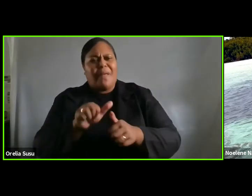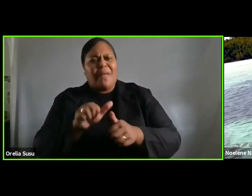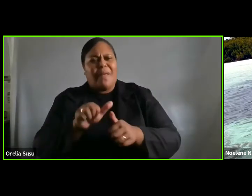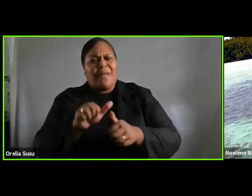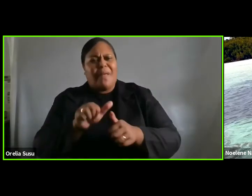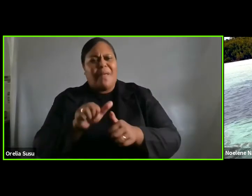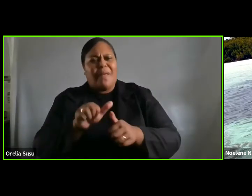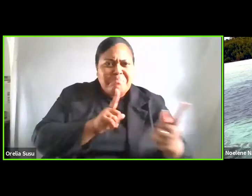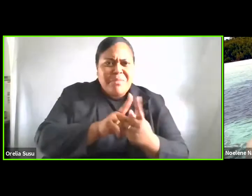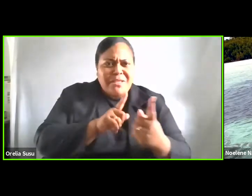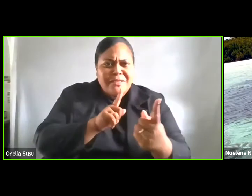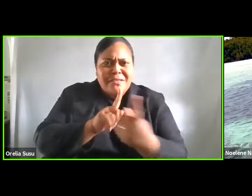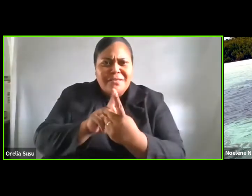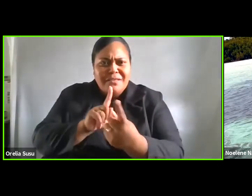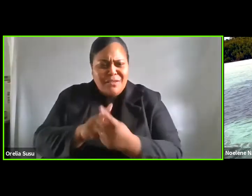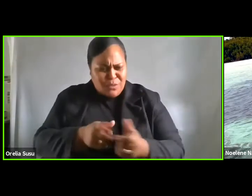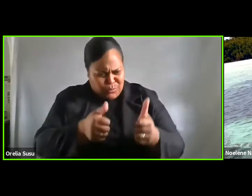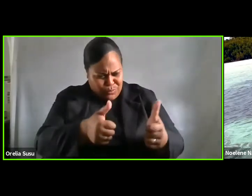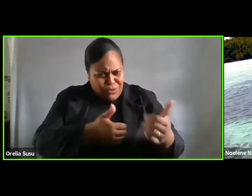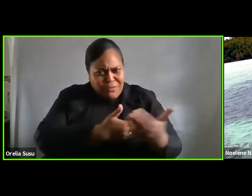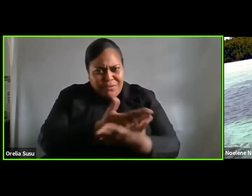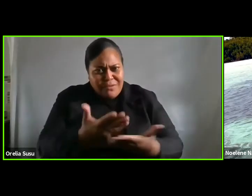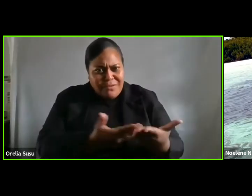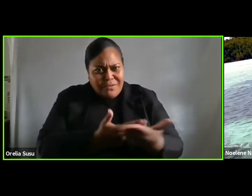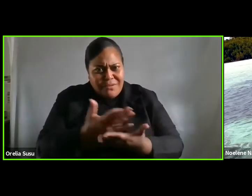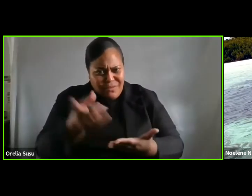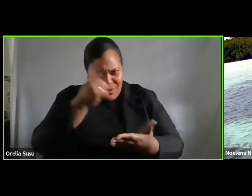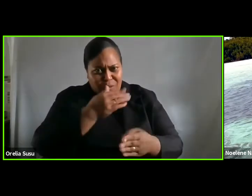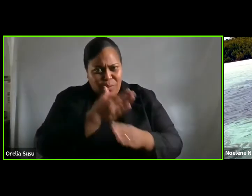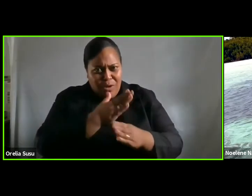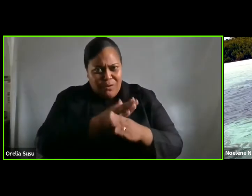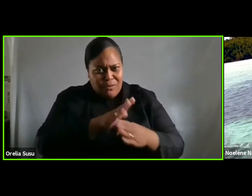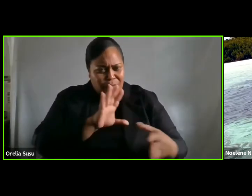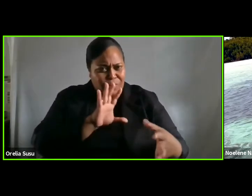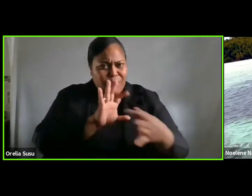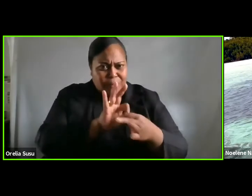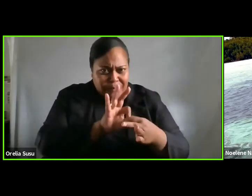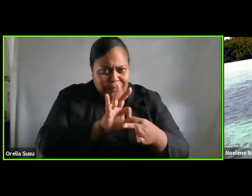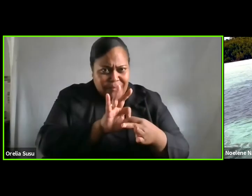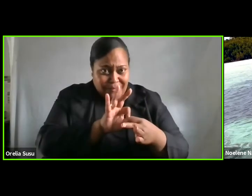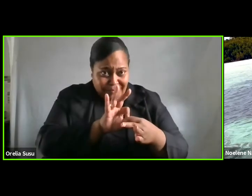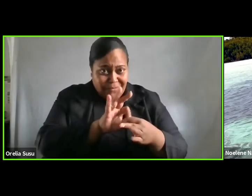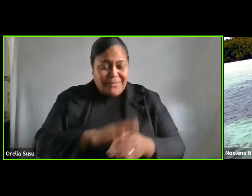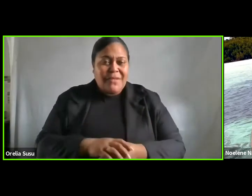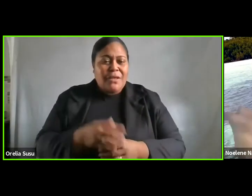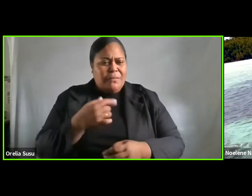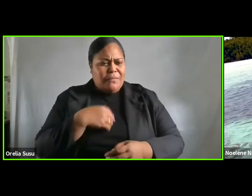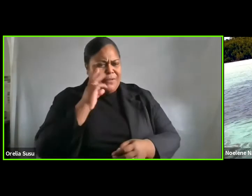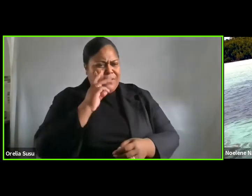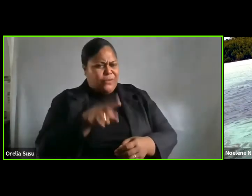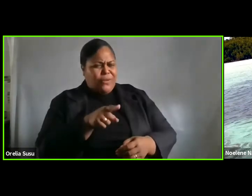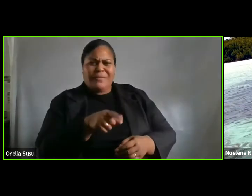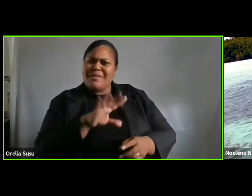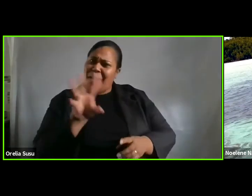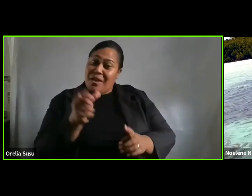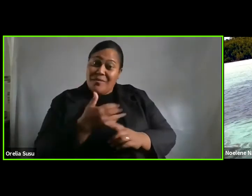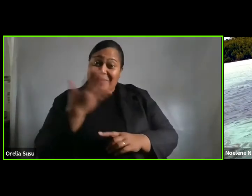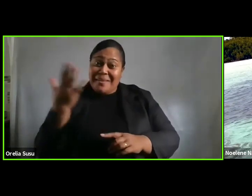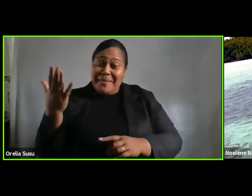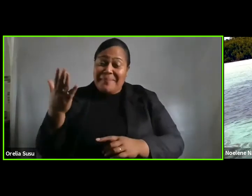and being able to work with them in that way and what i saw um what i see every day you really